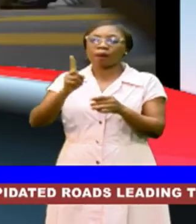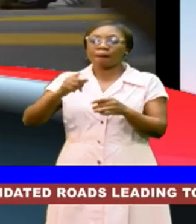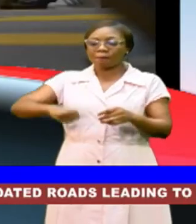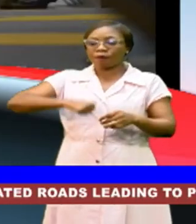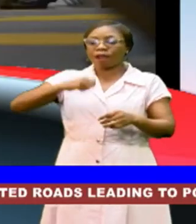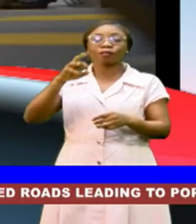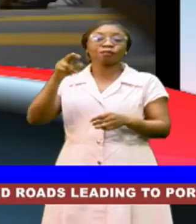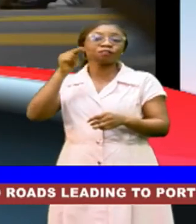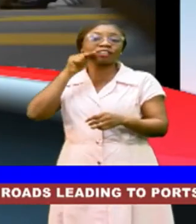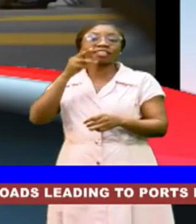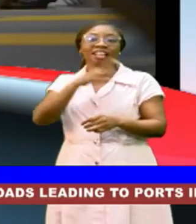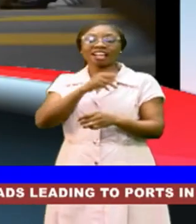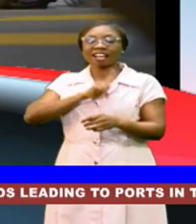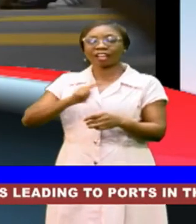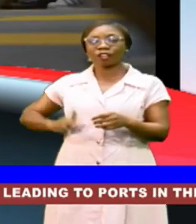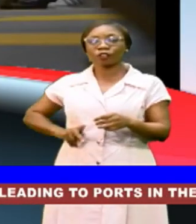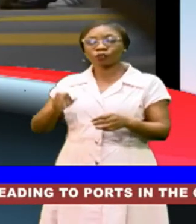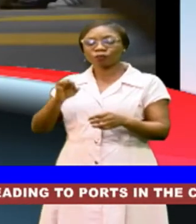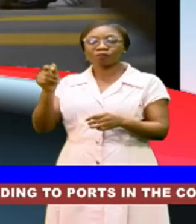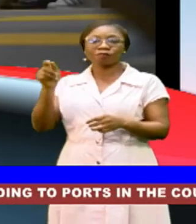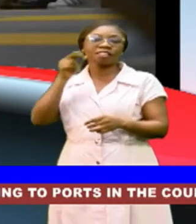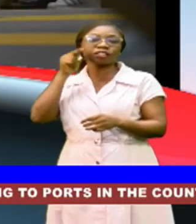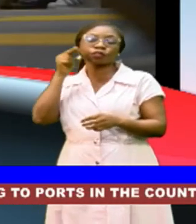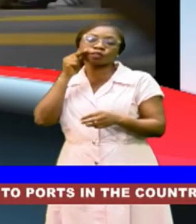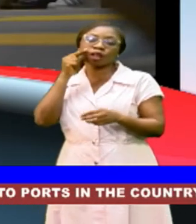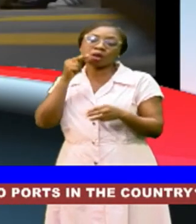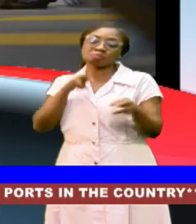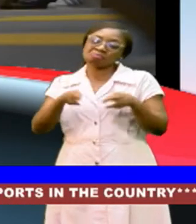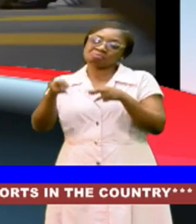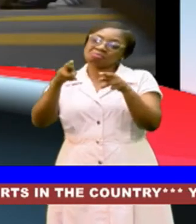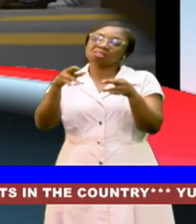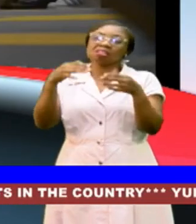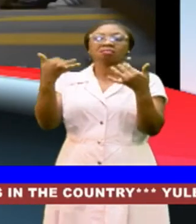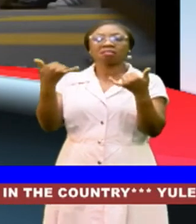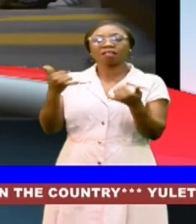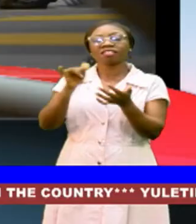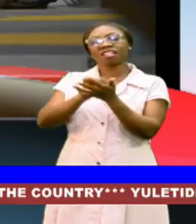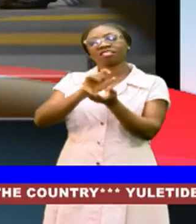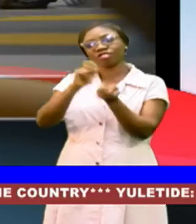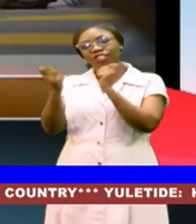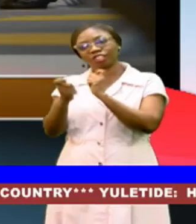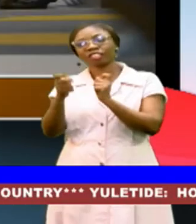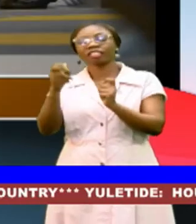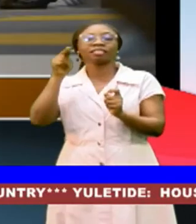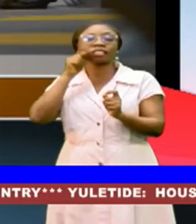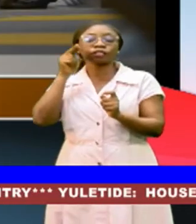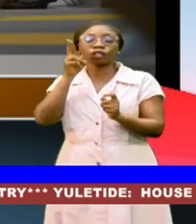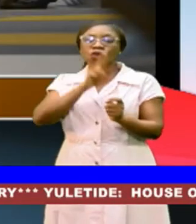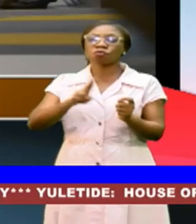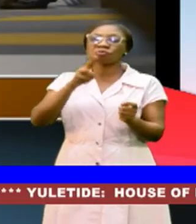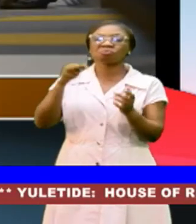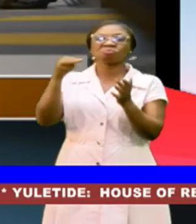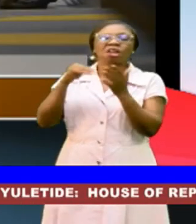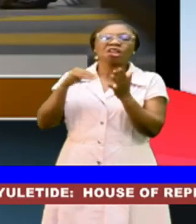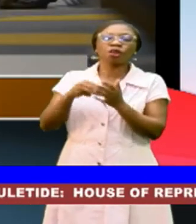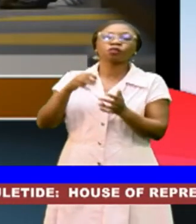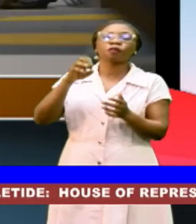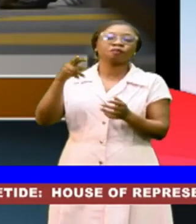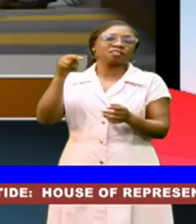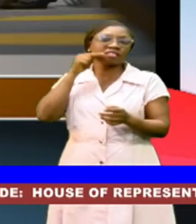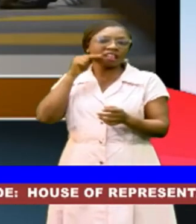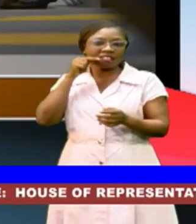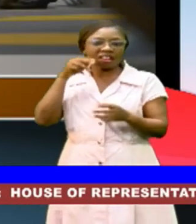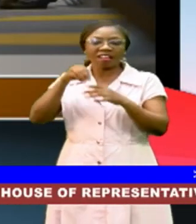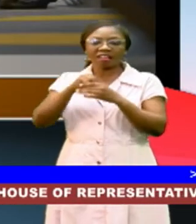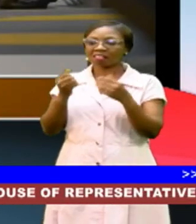and kings on Nigerian roads. Sadly, the narrative has changed, and now Nigeria spends billions of naira yearly on